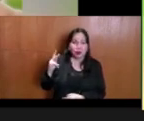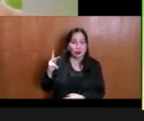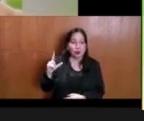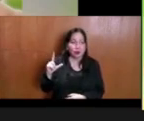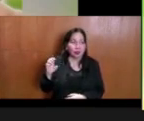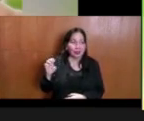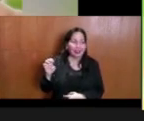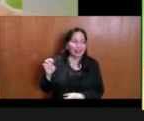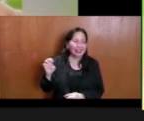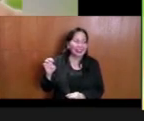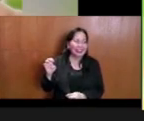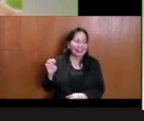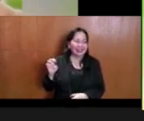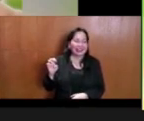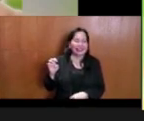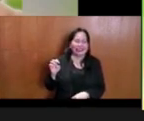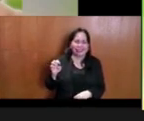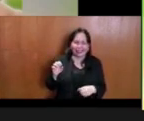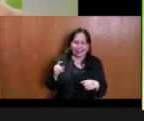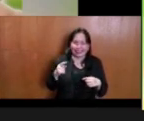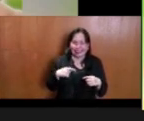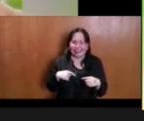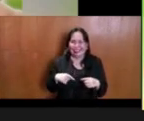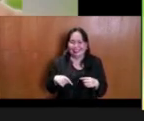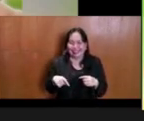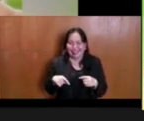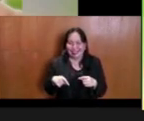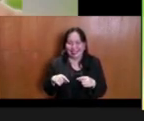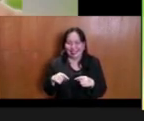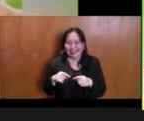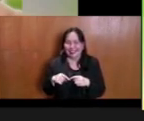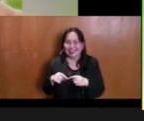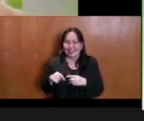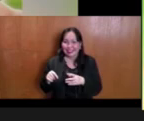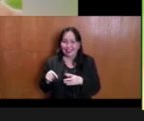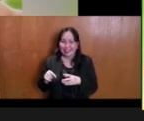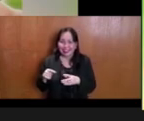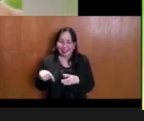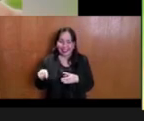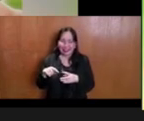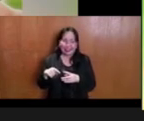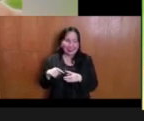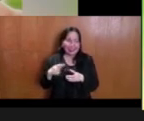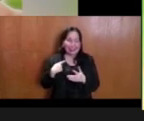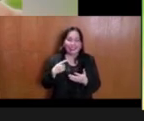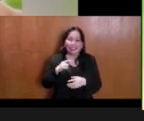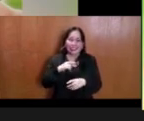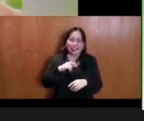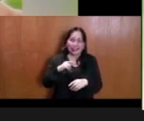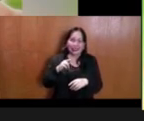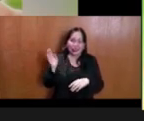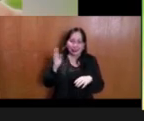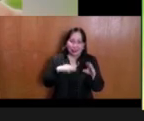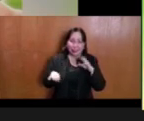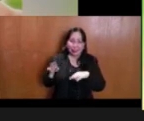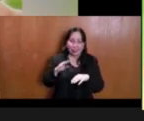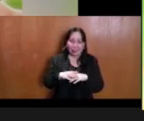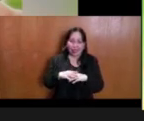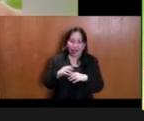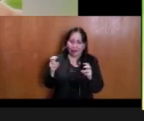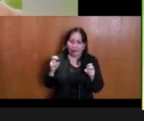audience here, if any one of you is familiar with a province called Tanhua.